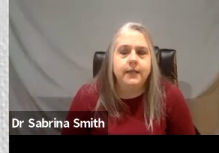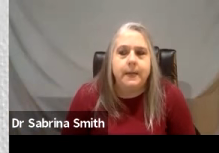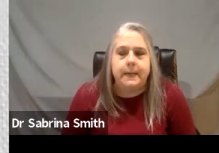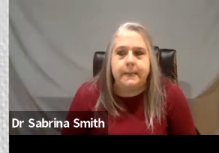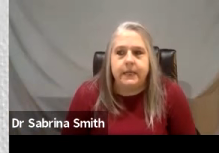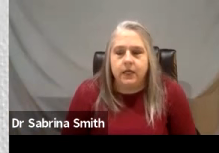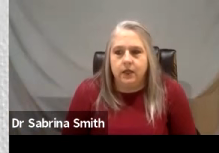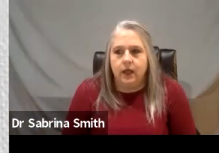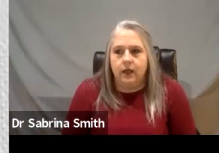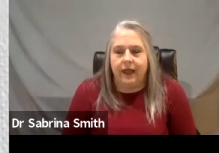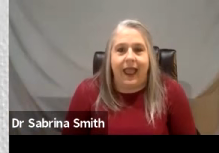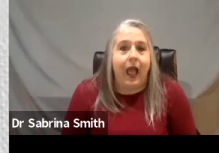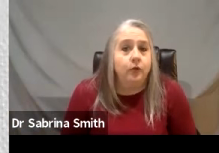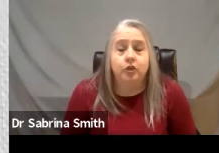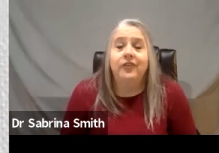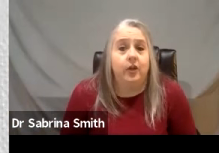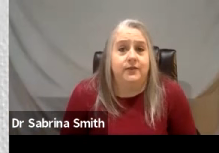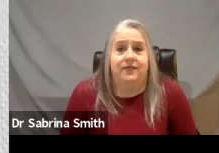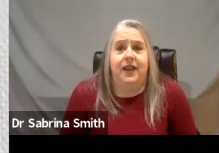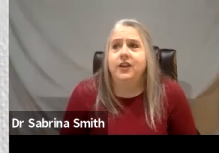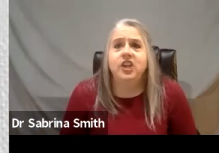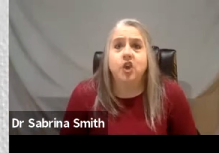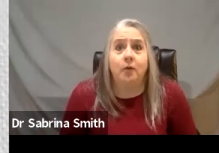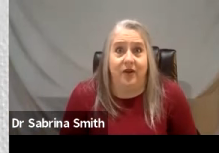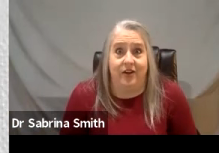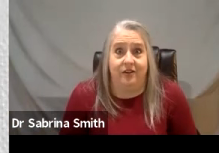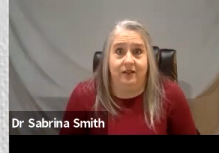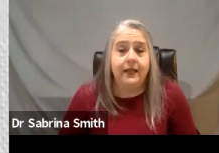find like how-to videos, even how to